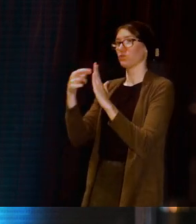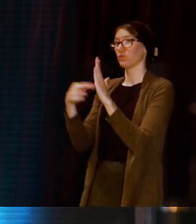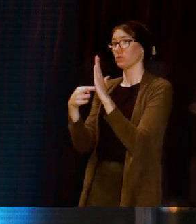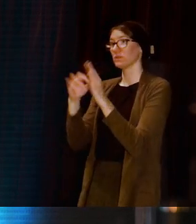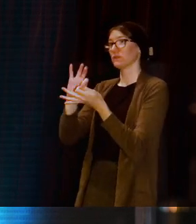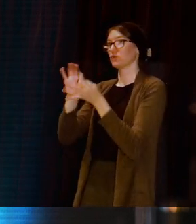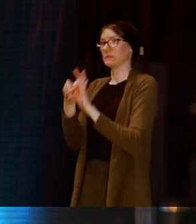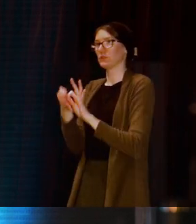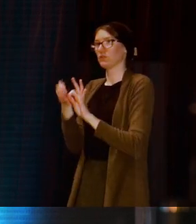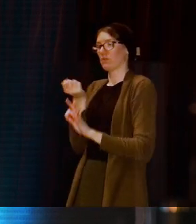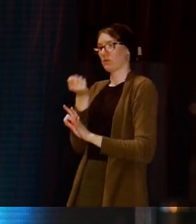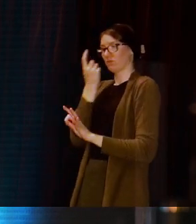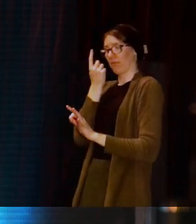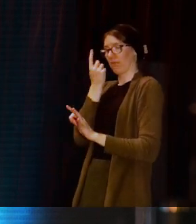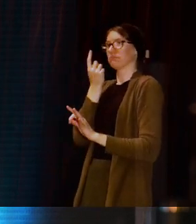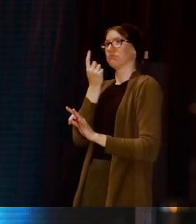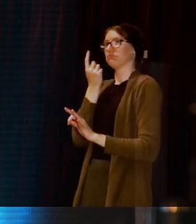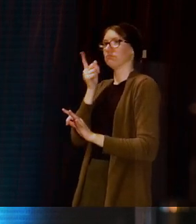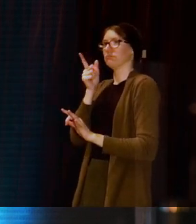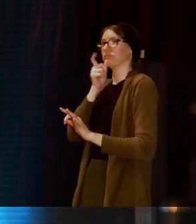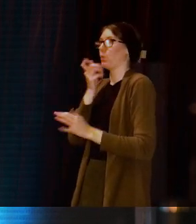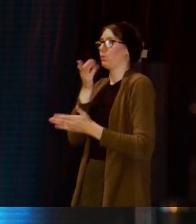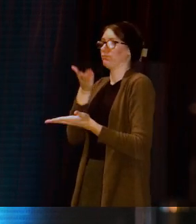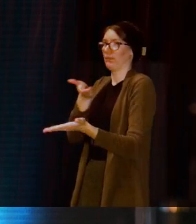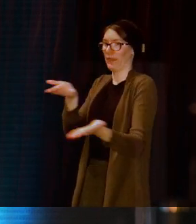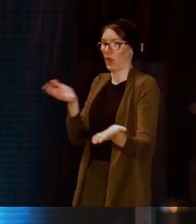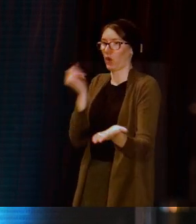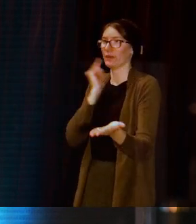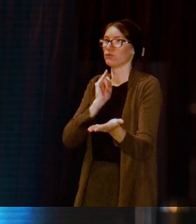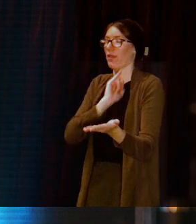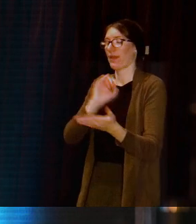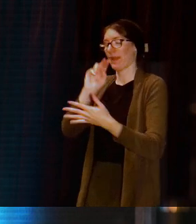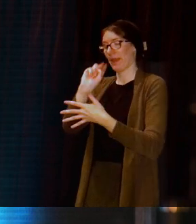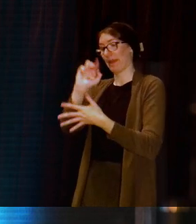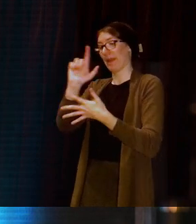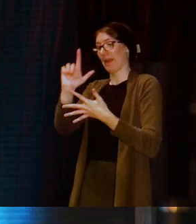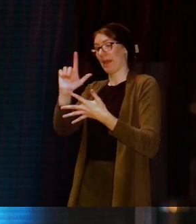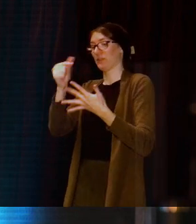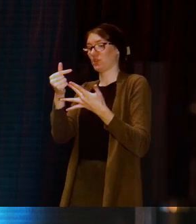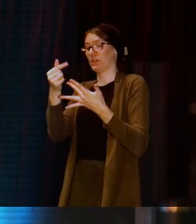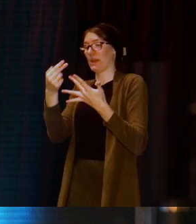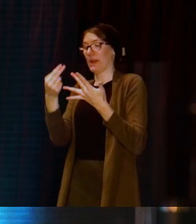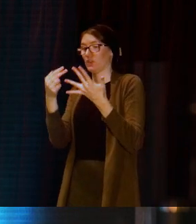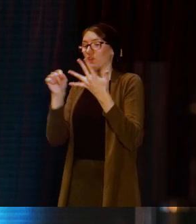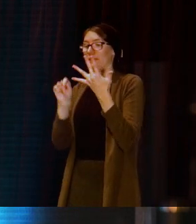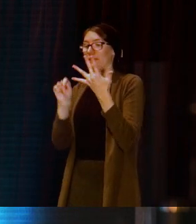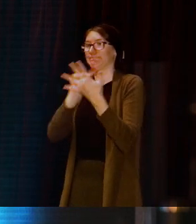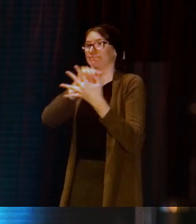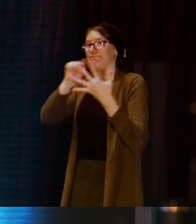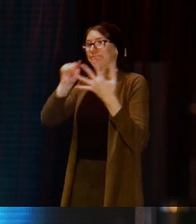interpretation and understanding who they are. So remember that, NLGHT, and we'll come back to it later.